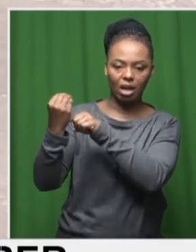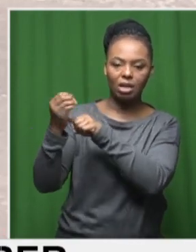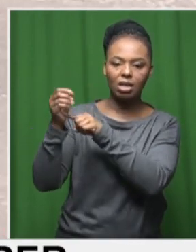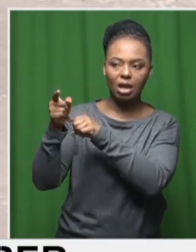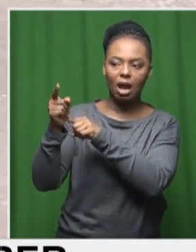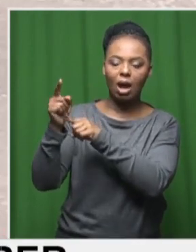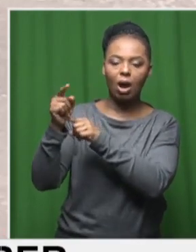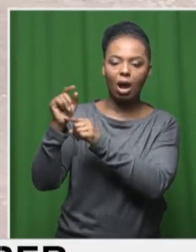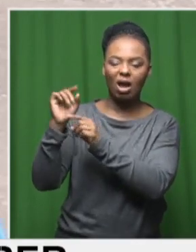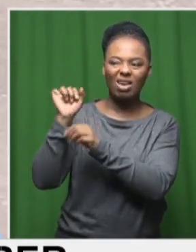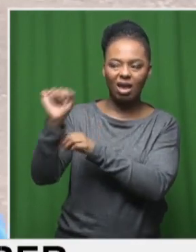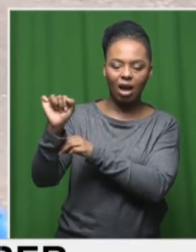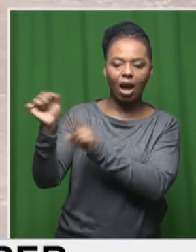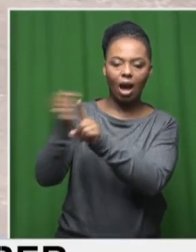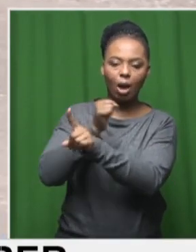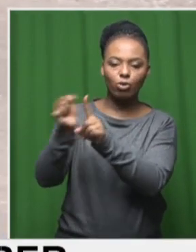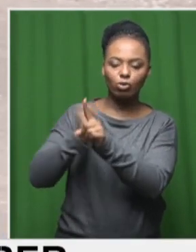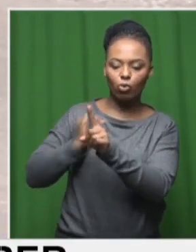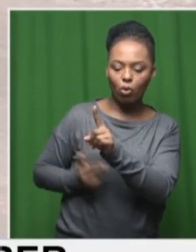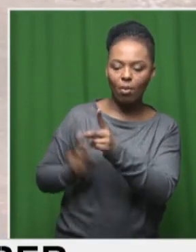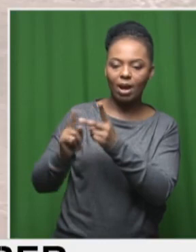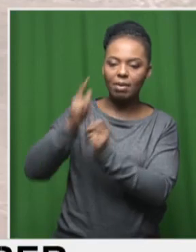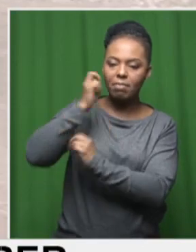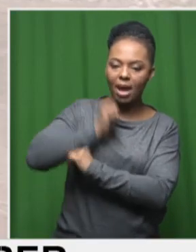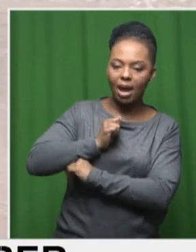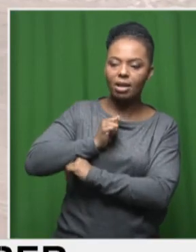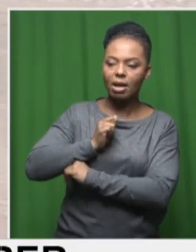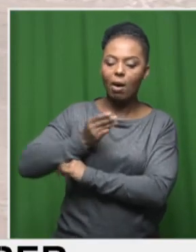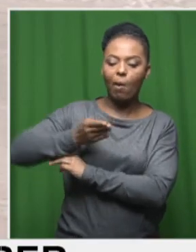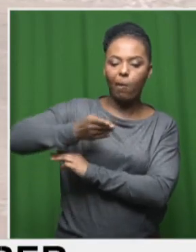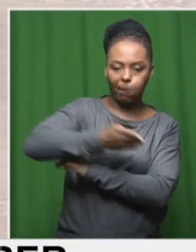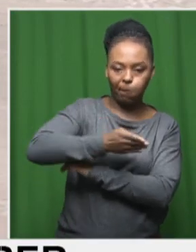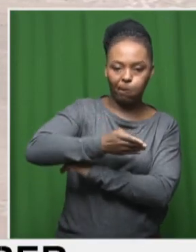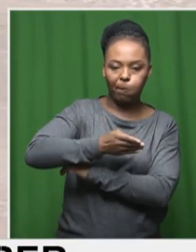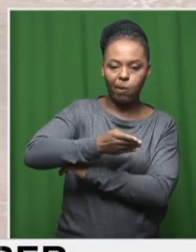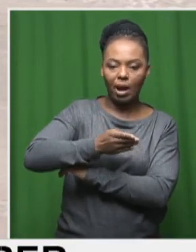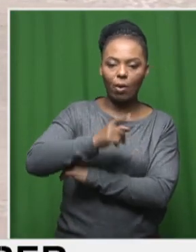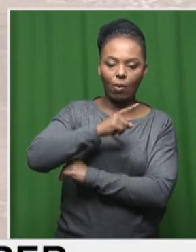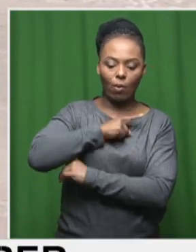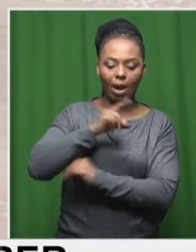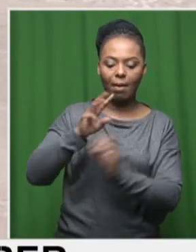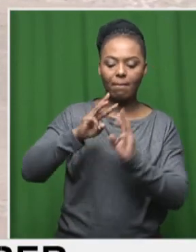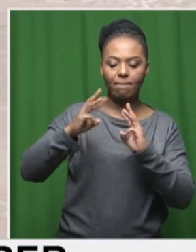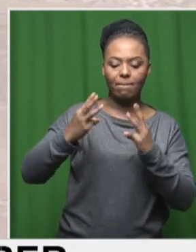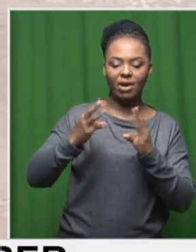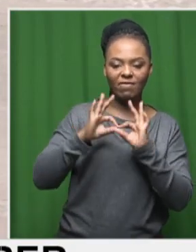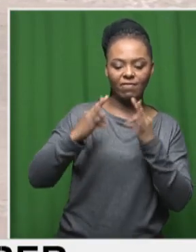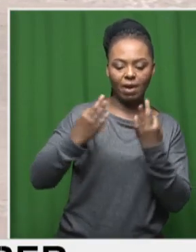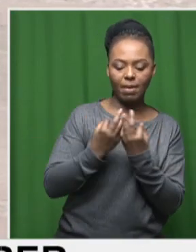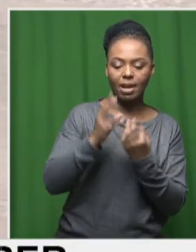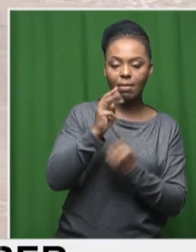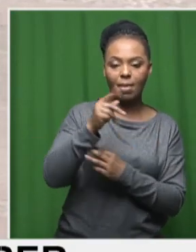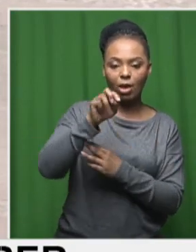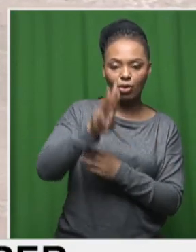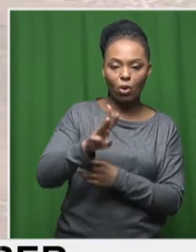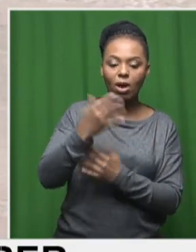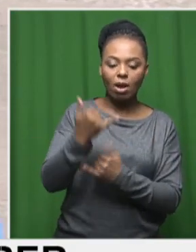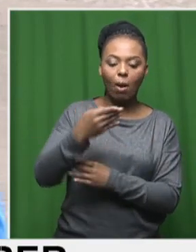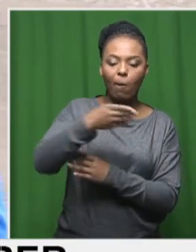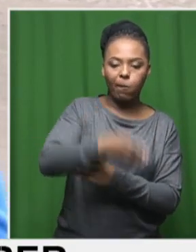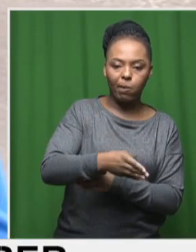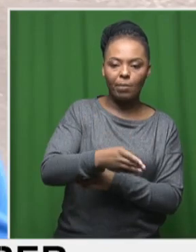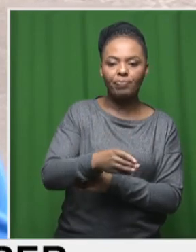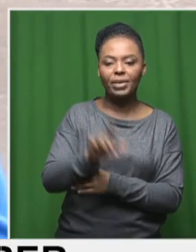of women and men is also going to be here today. The Matthews family has already arrived, and I'm joined by